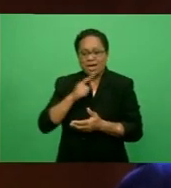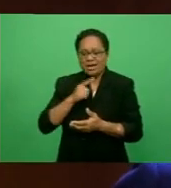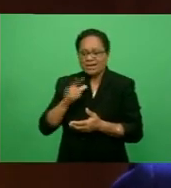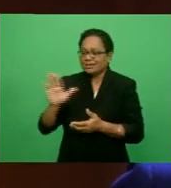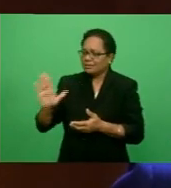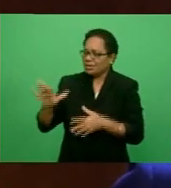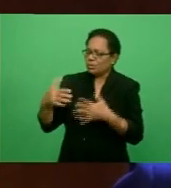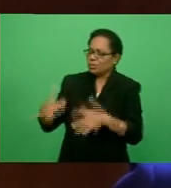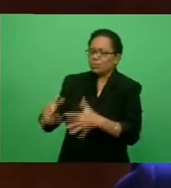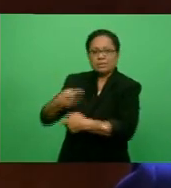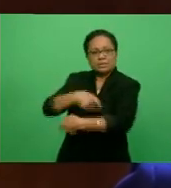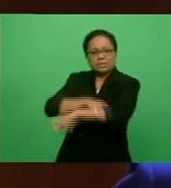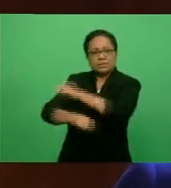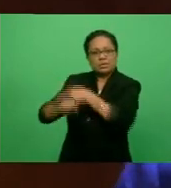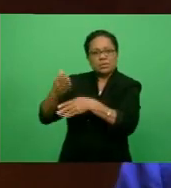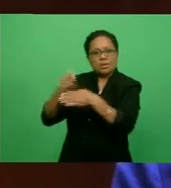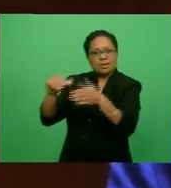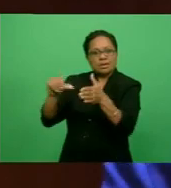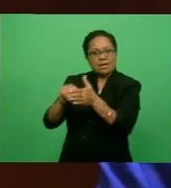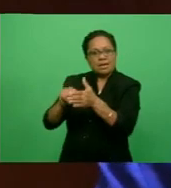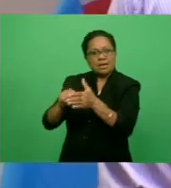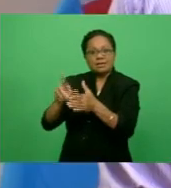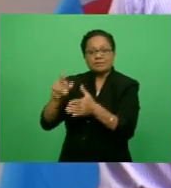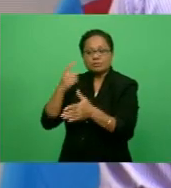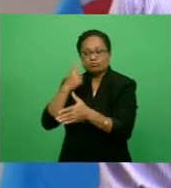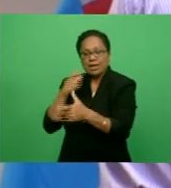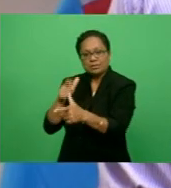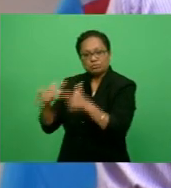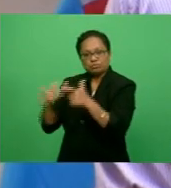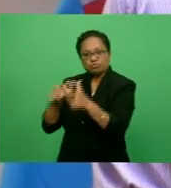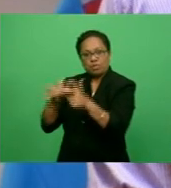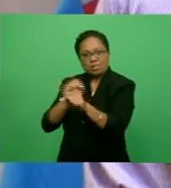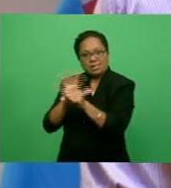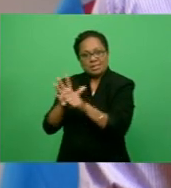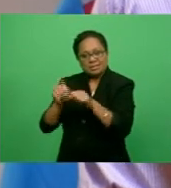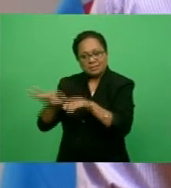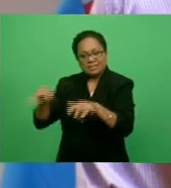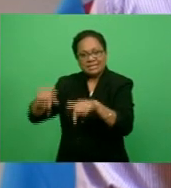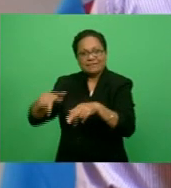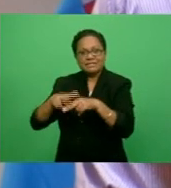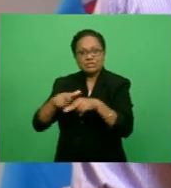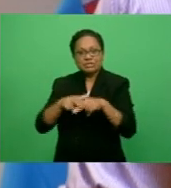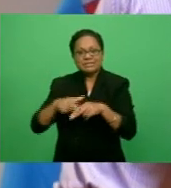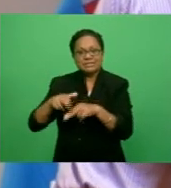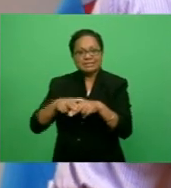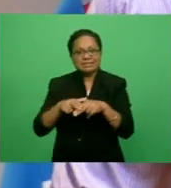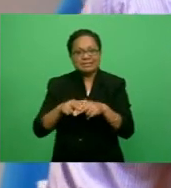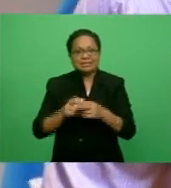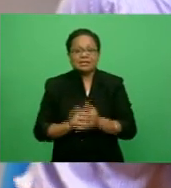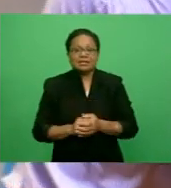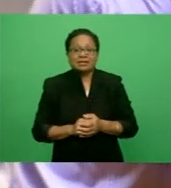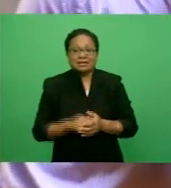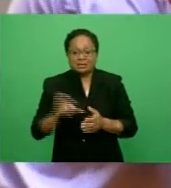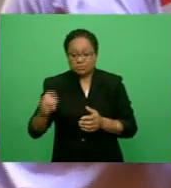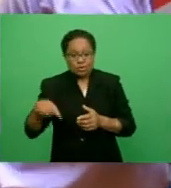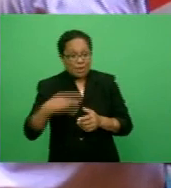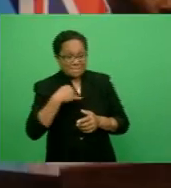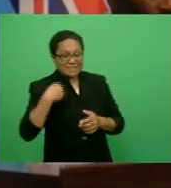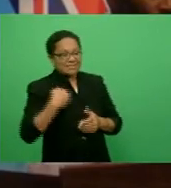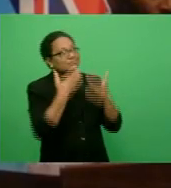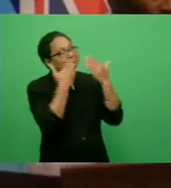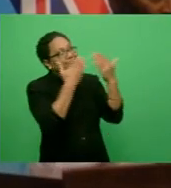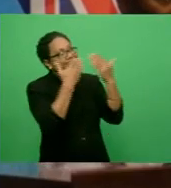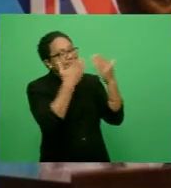effort to contain the COVID-19. The health minister acknowledged Koika and the government of Korea for being in constant